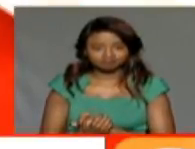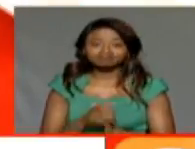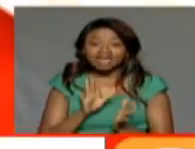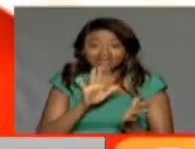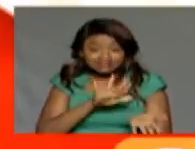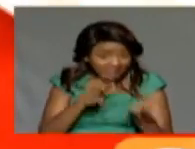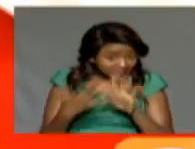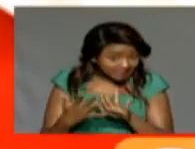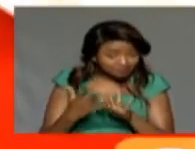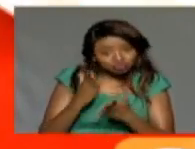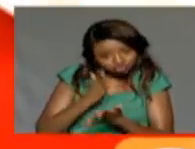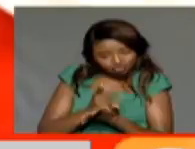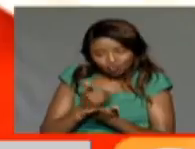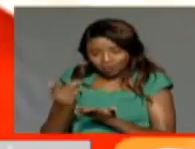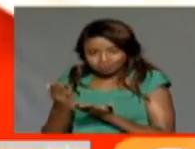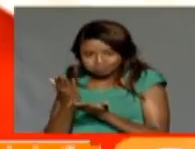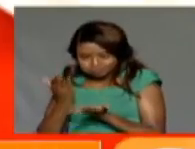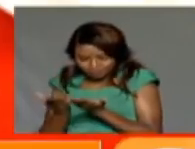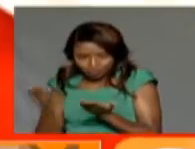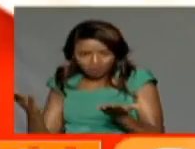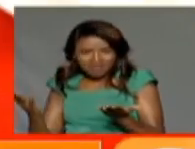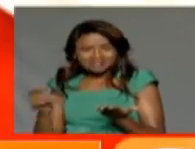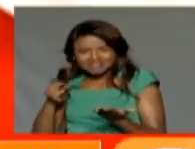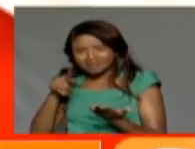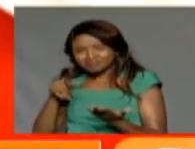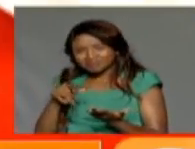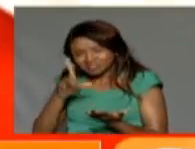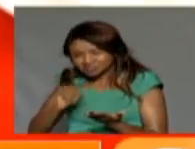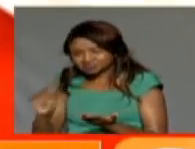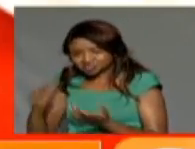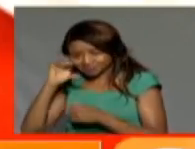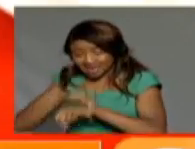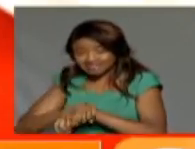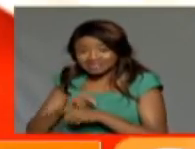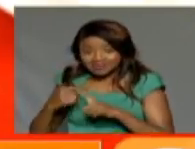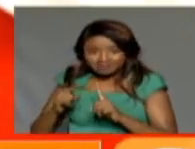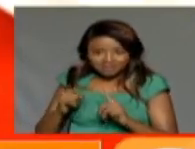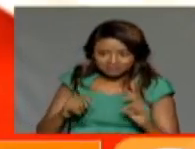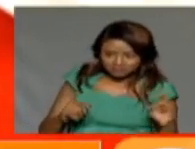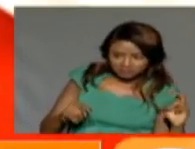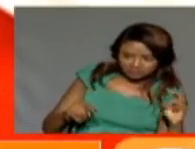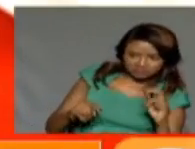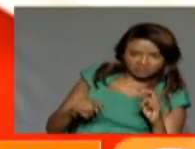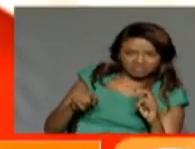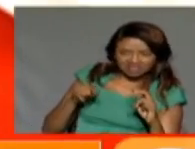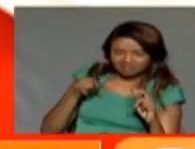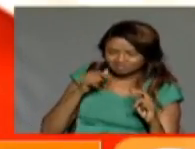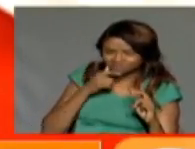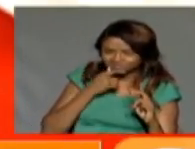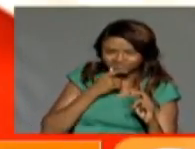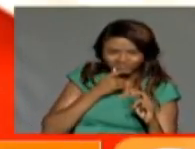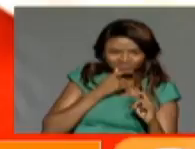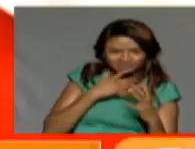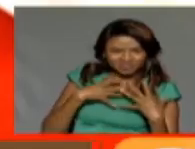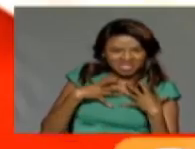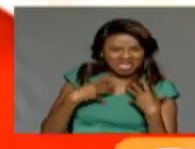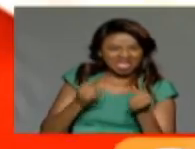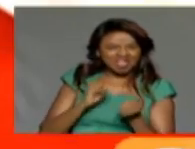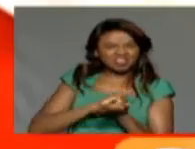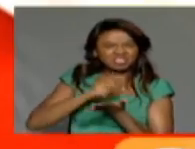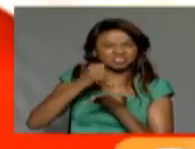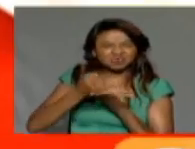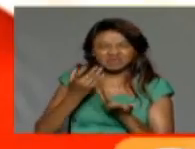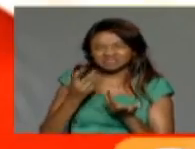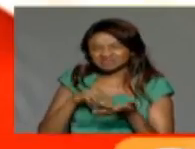Sometimes there are affordable products such as the Britam Milele, but it has been perceived for a long time like health insurance is a